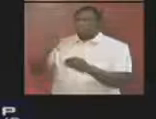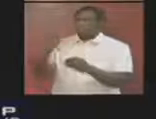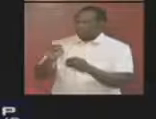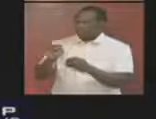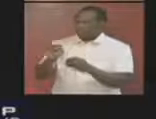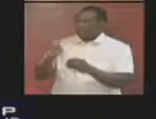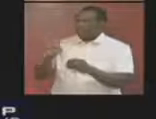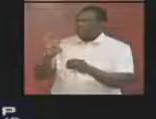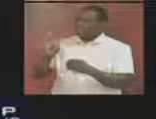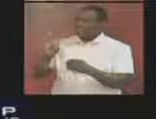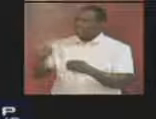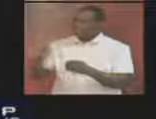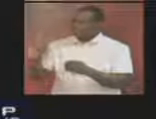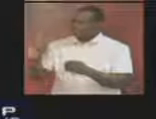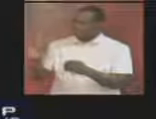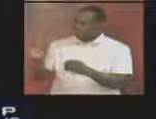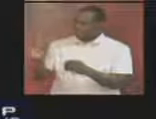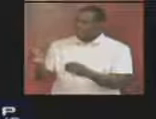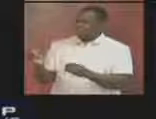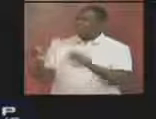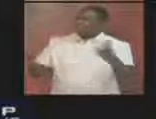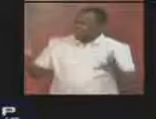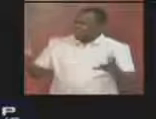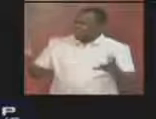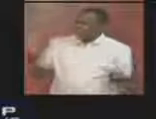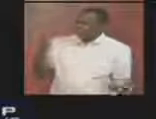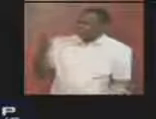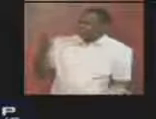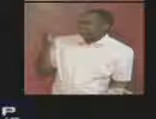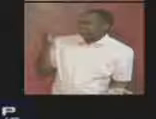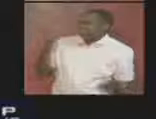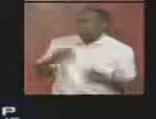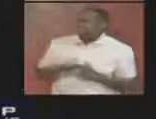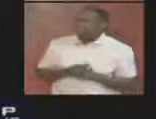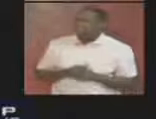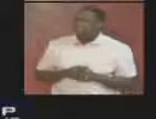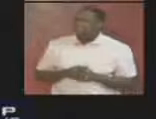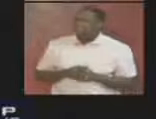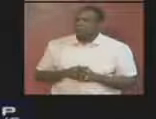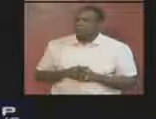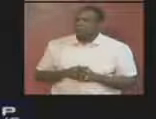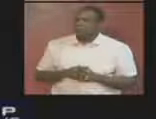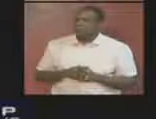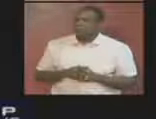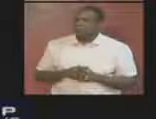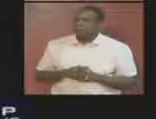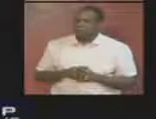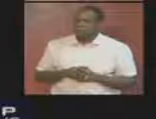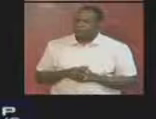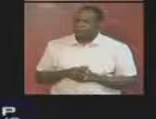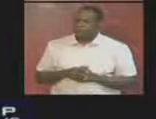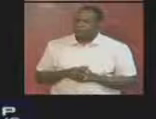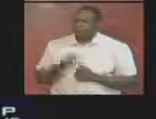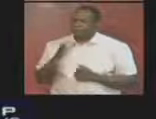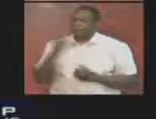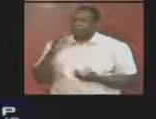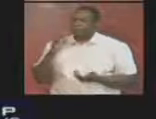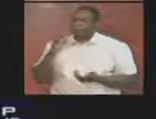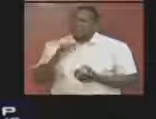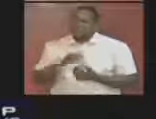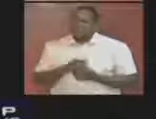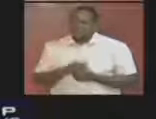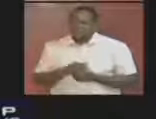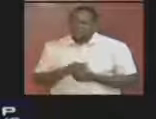do you think had caused that, and now it has been reducing? What therefore are the factors you think that